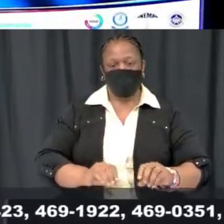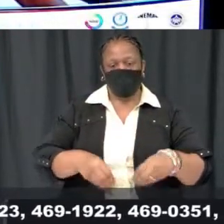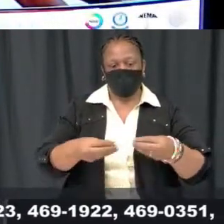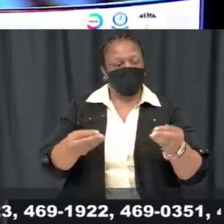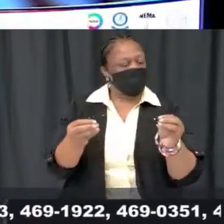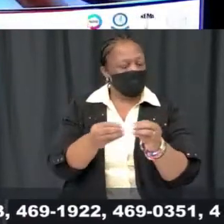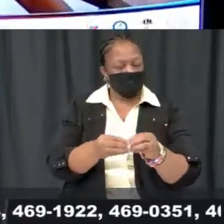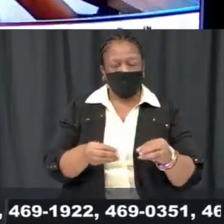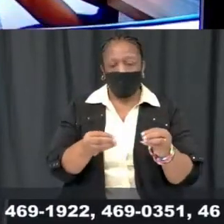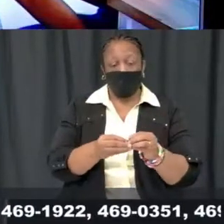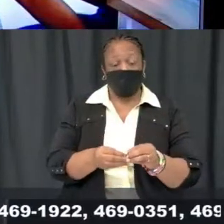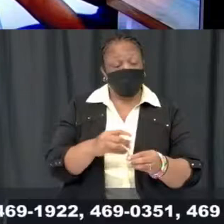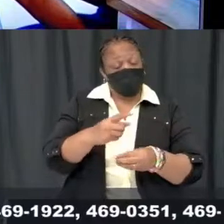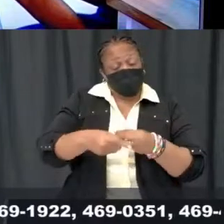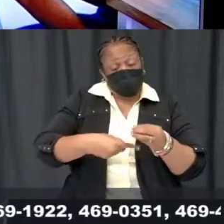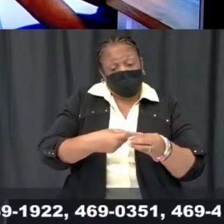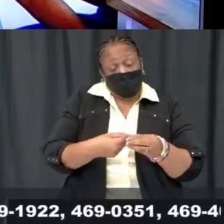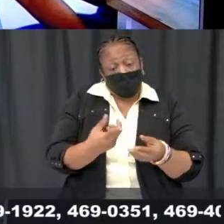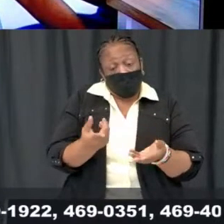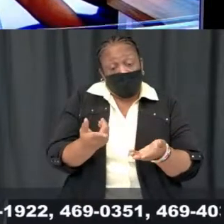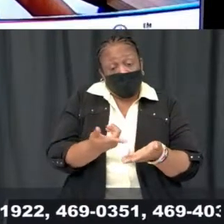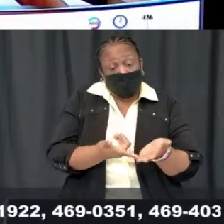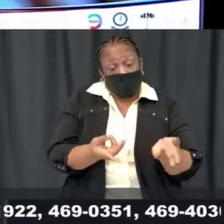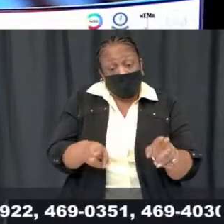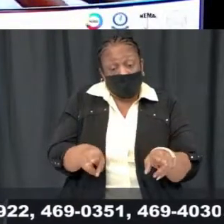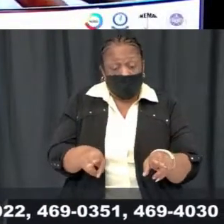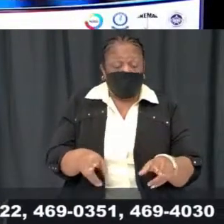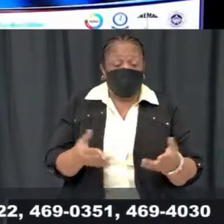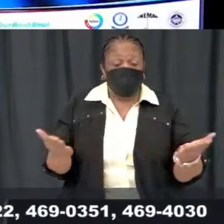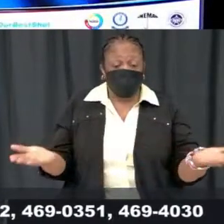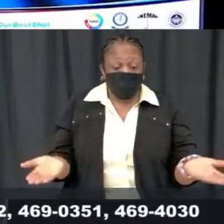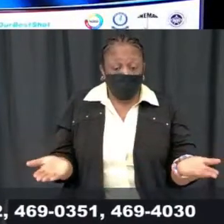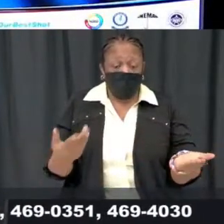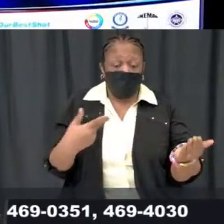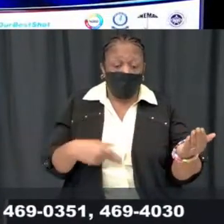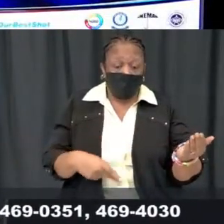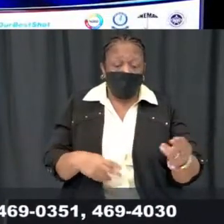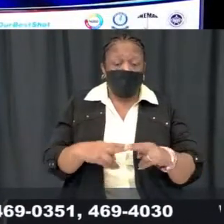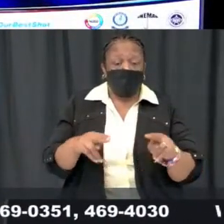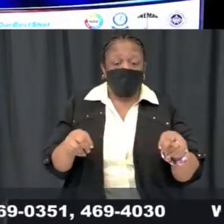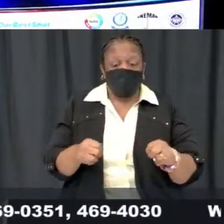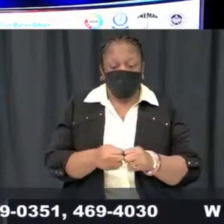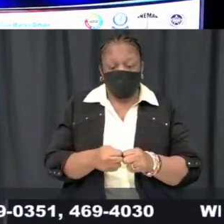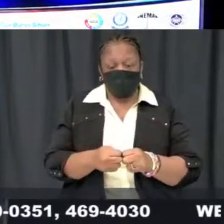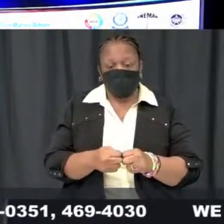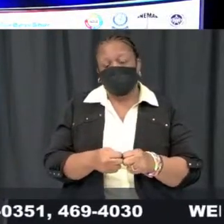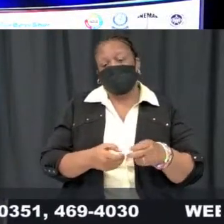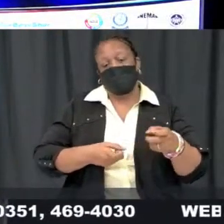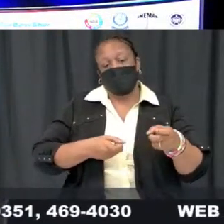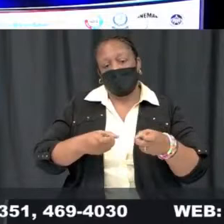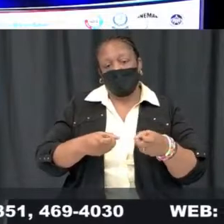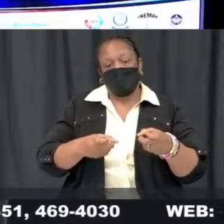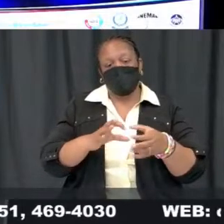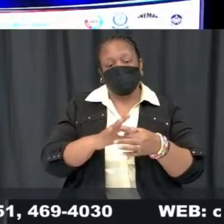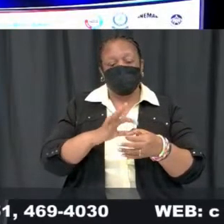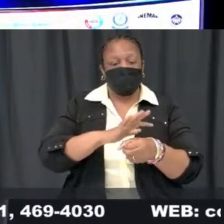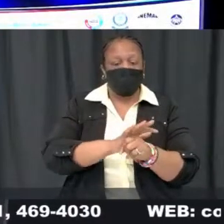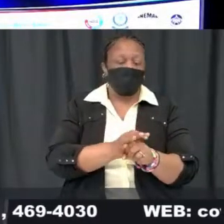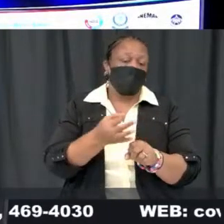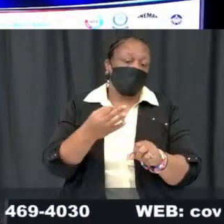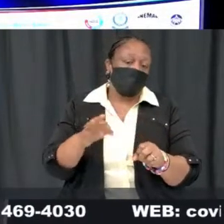you with what is happening in St. Kitts and Nevis in relation to the management of the